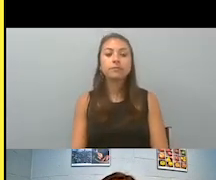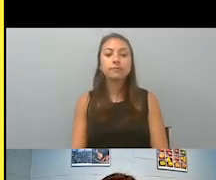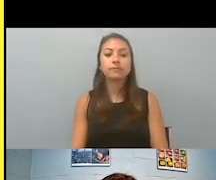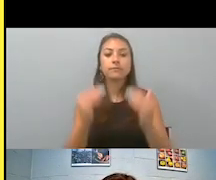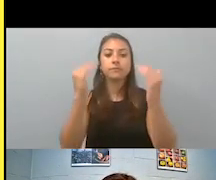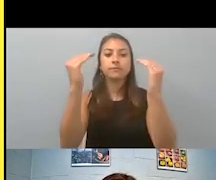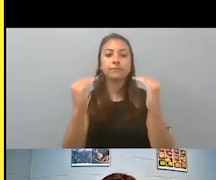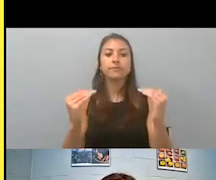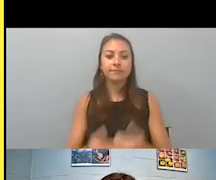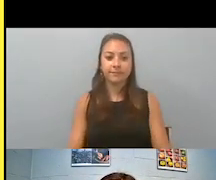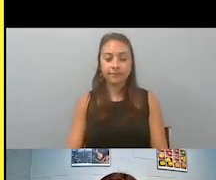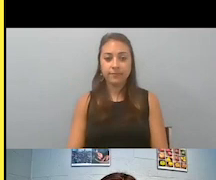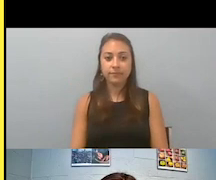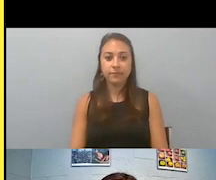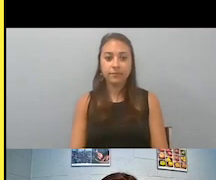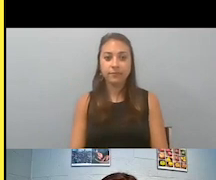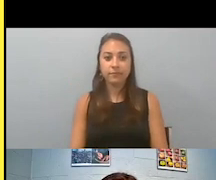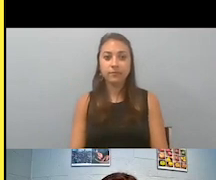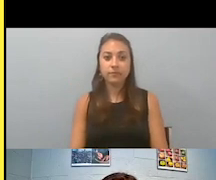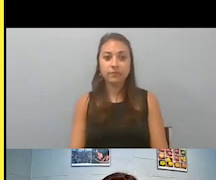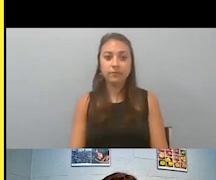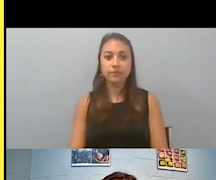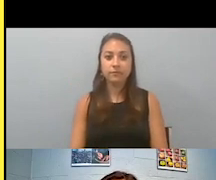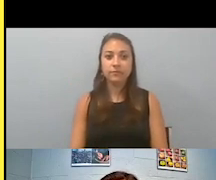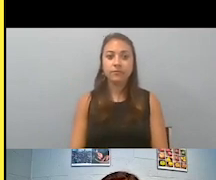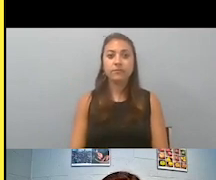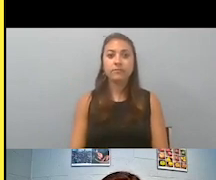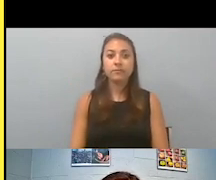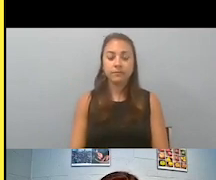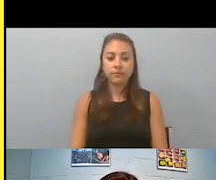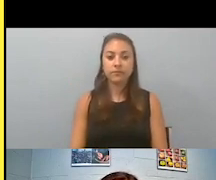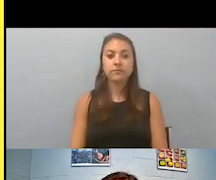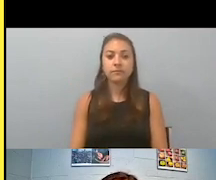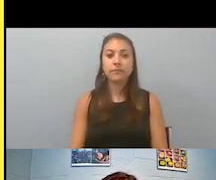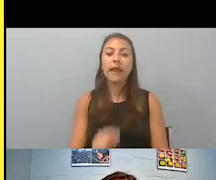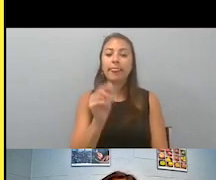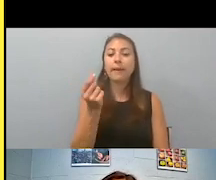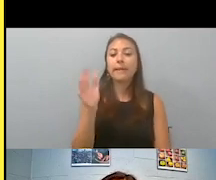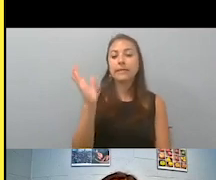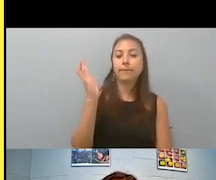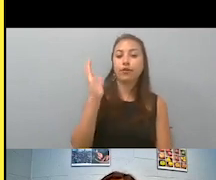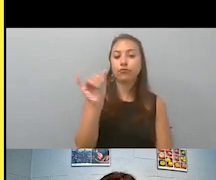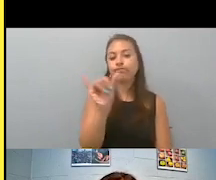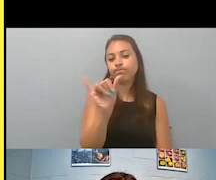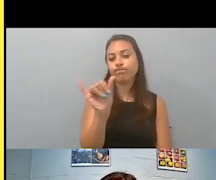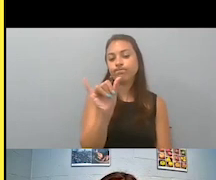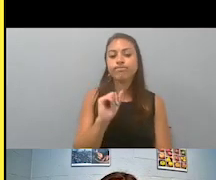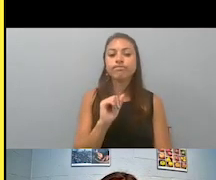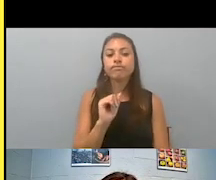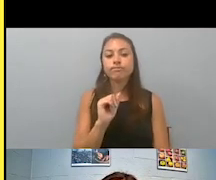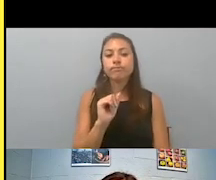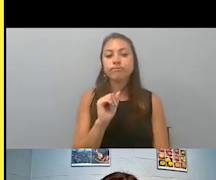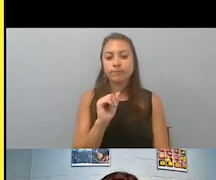And then the Vernie Woolley, or what students call the VDub, is similar to the Ratty in that follows that